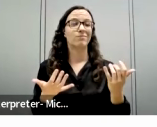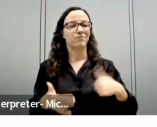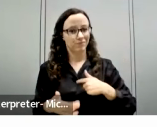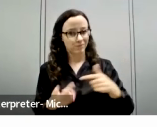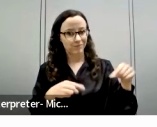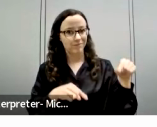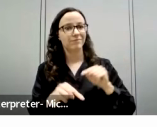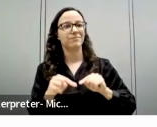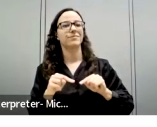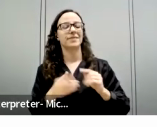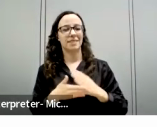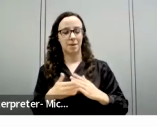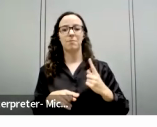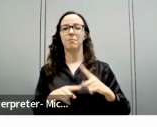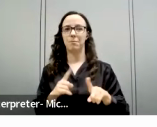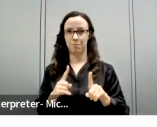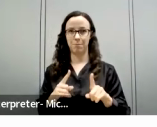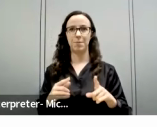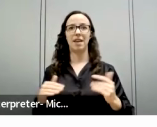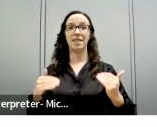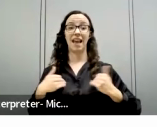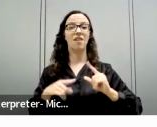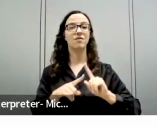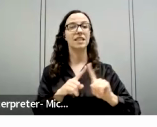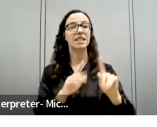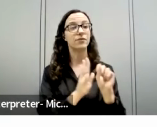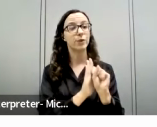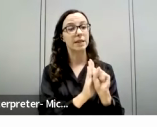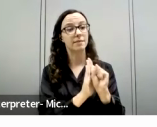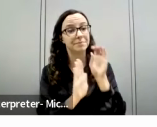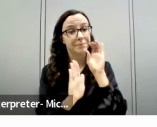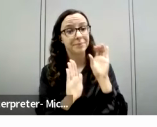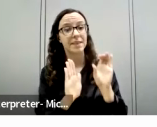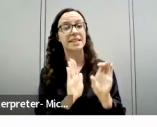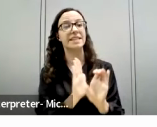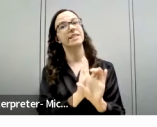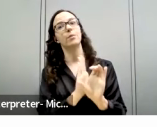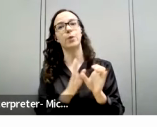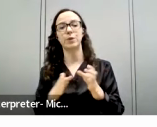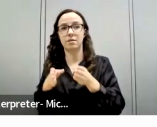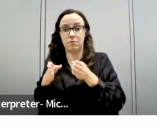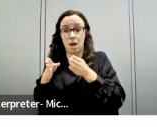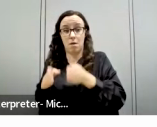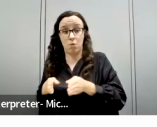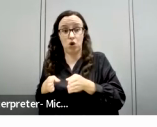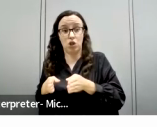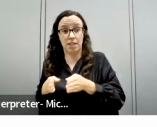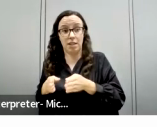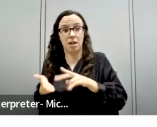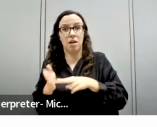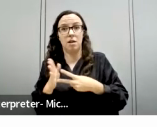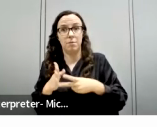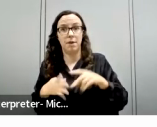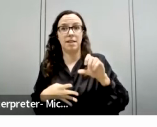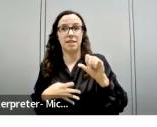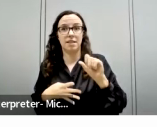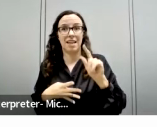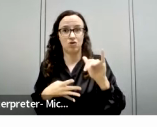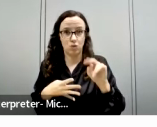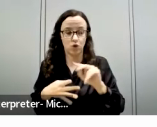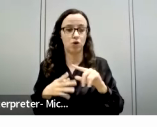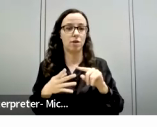but they are represented by these little symbols that you'll see throughout the talk. The little person is attribution. The circle is